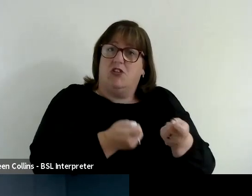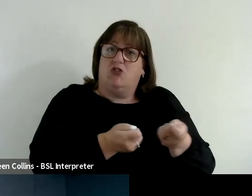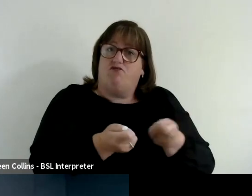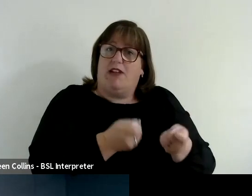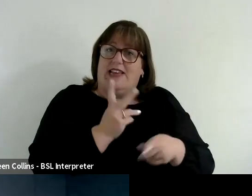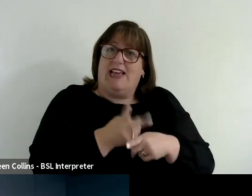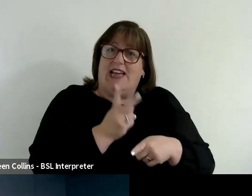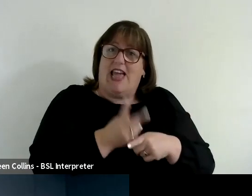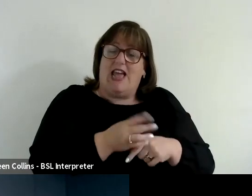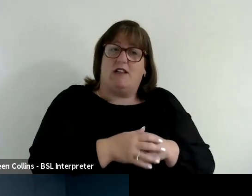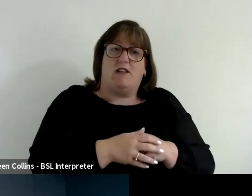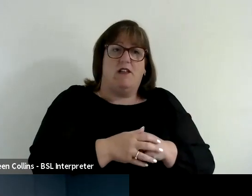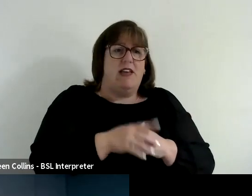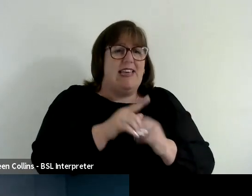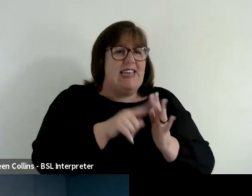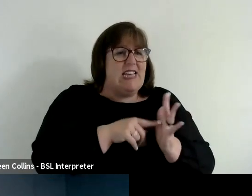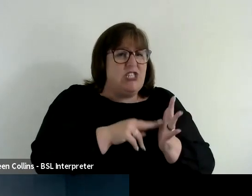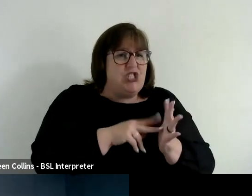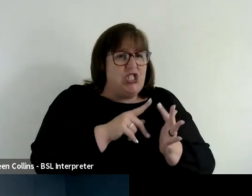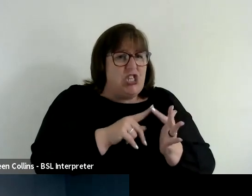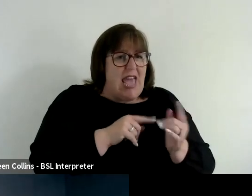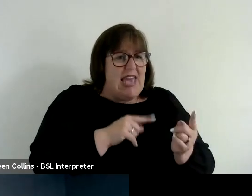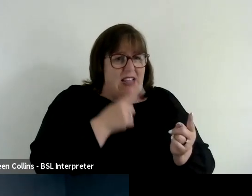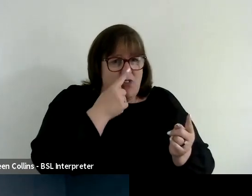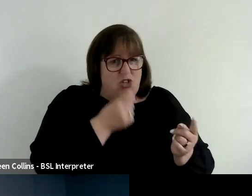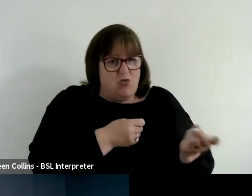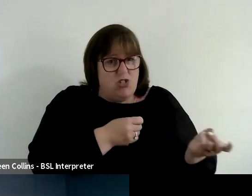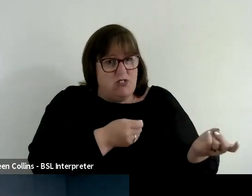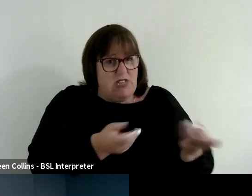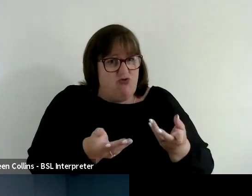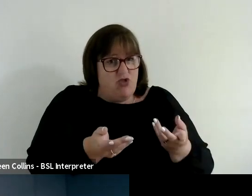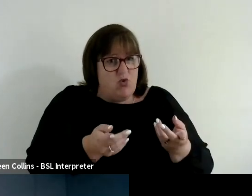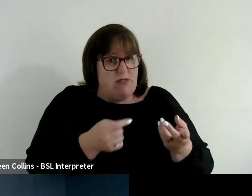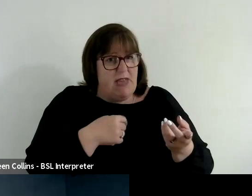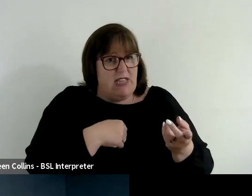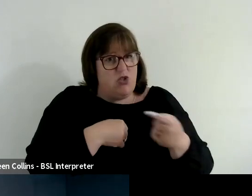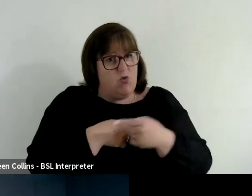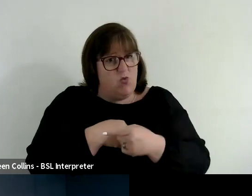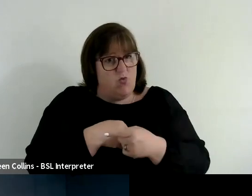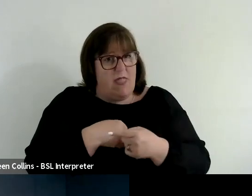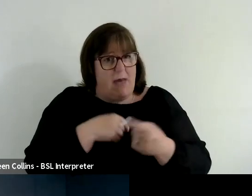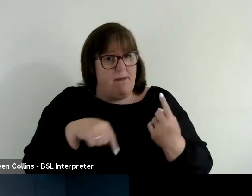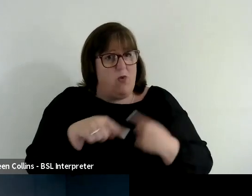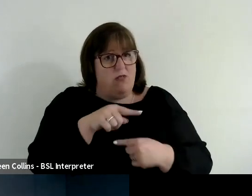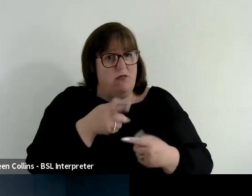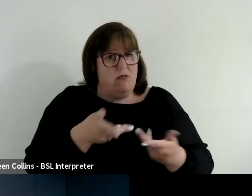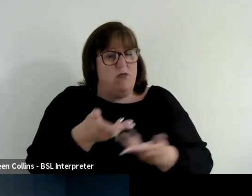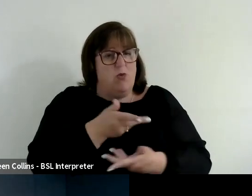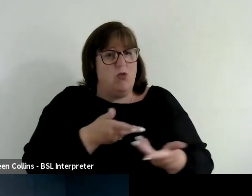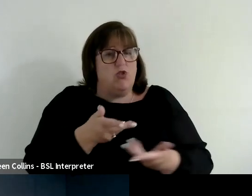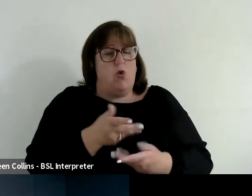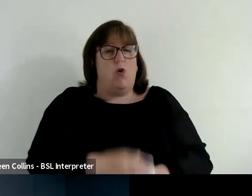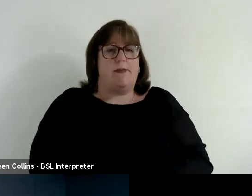just popping me over, like doing a little intro or something? Yeah, sure. Because I know that they're doing a lot of work in the